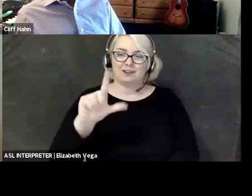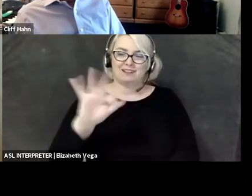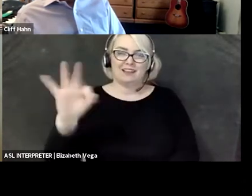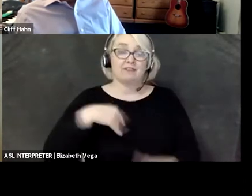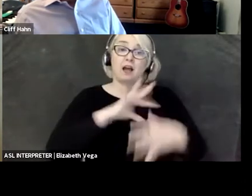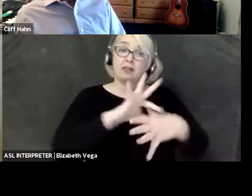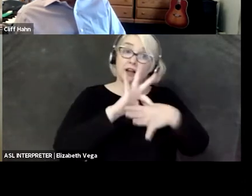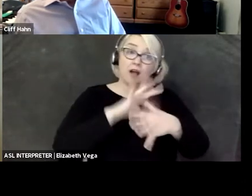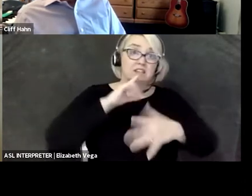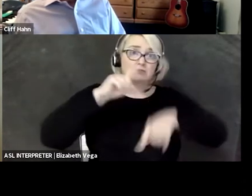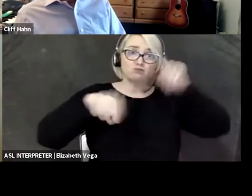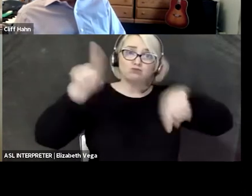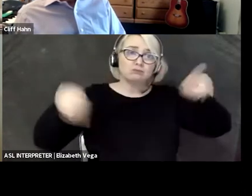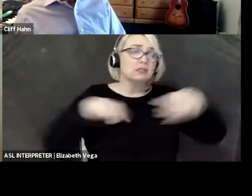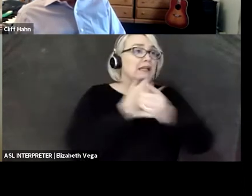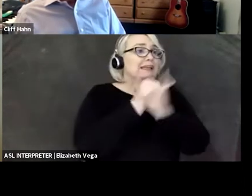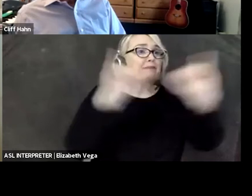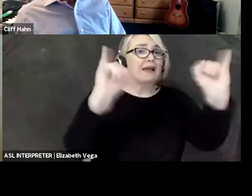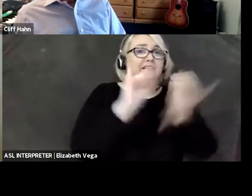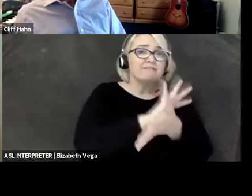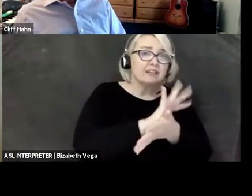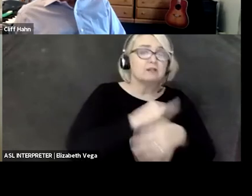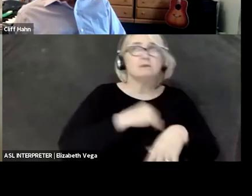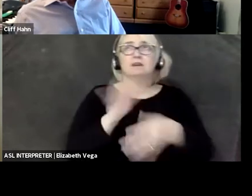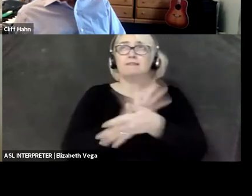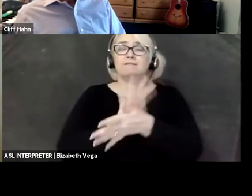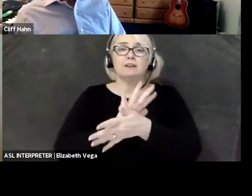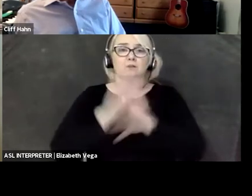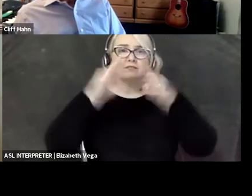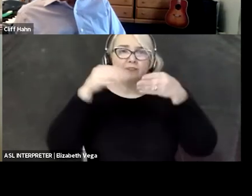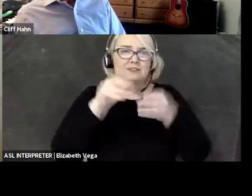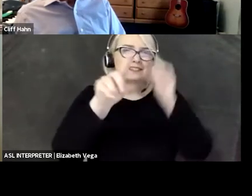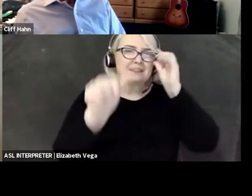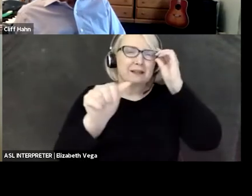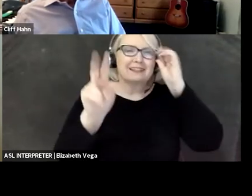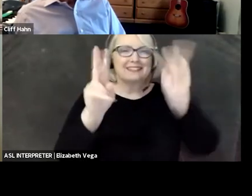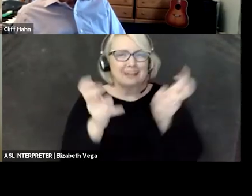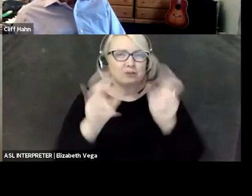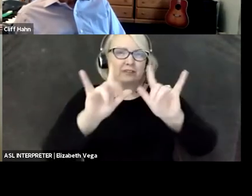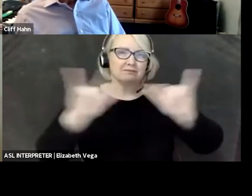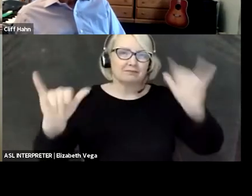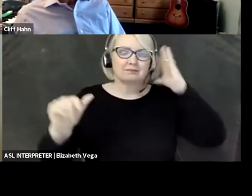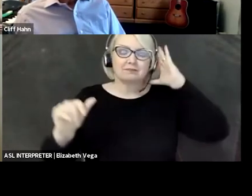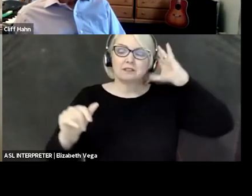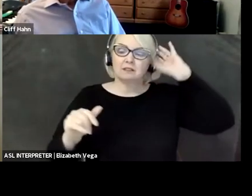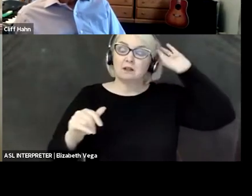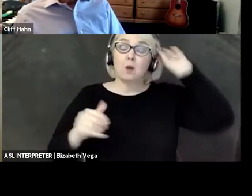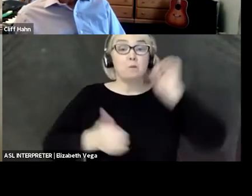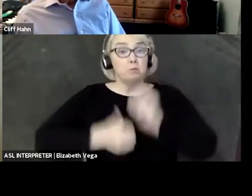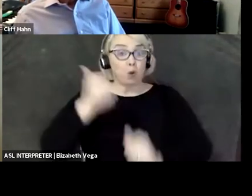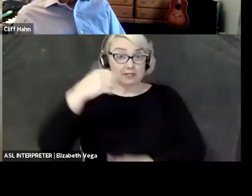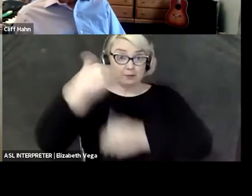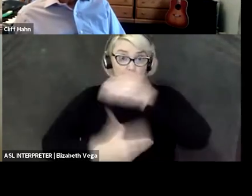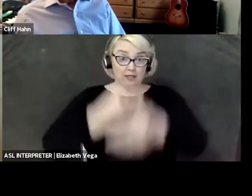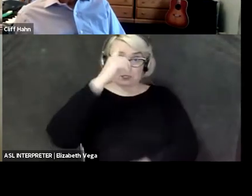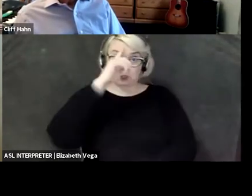lot of it is independent films, films with disability subject matter, so on and so forth. And primarily what we do is I sit down